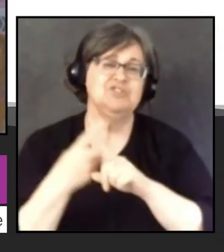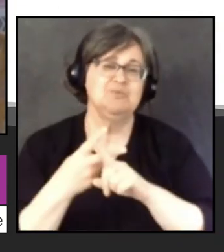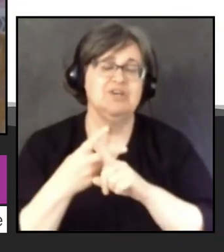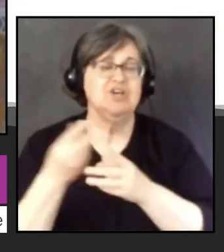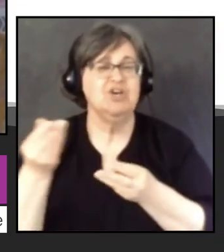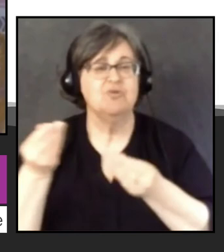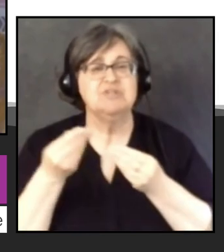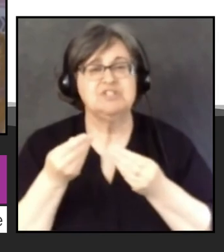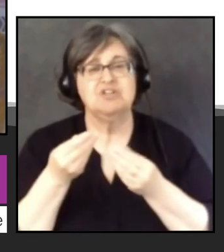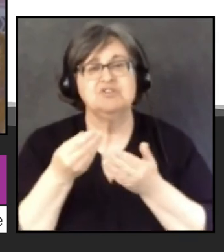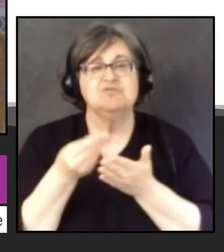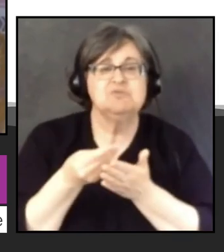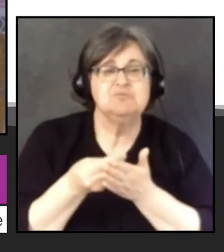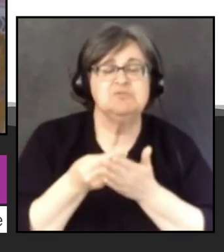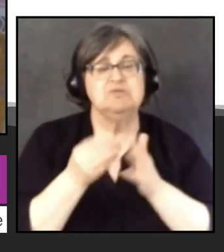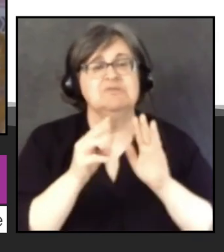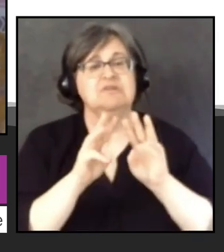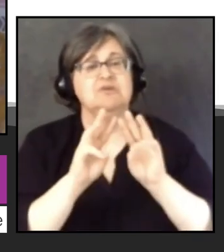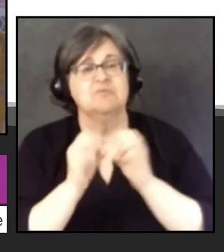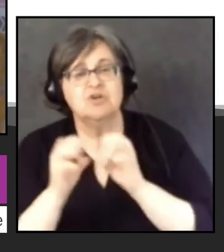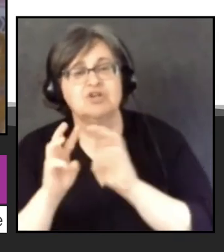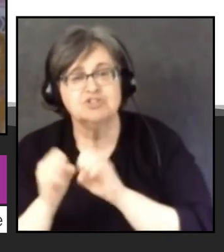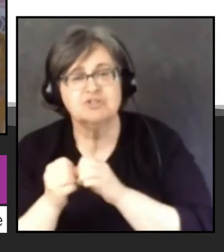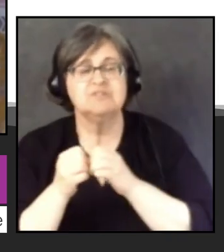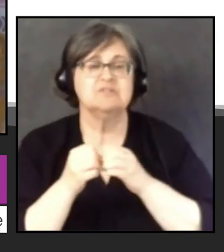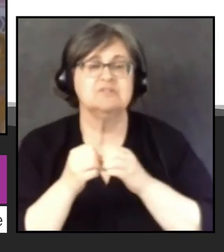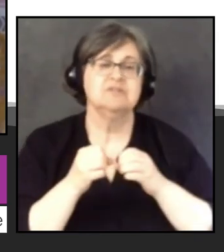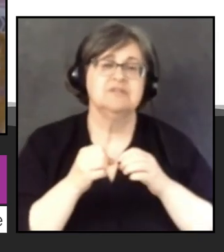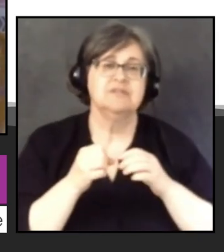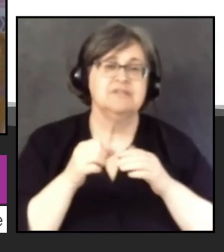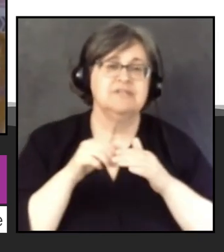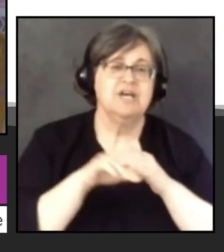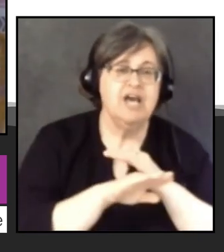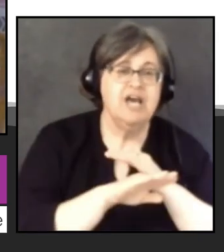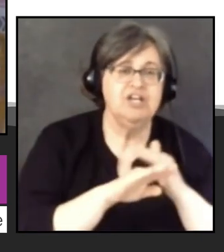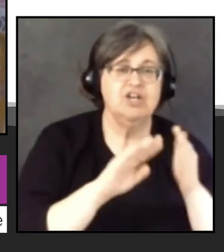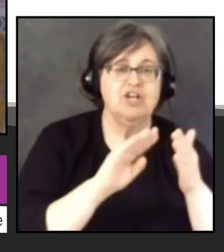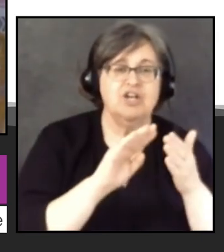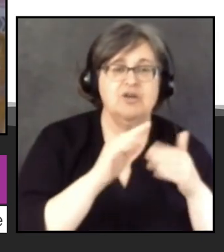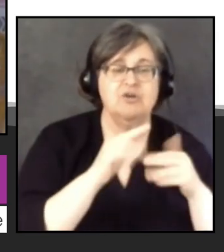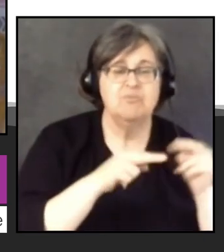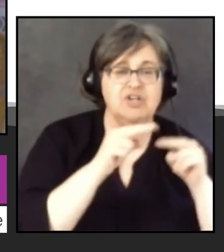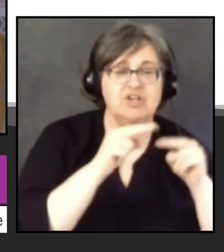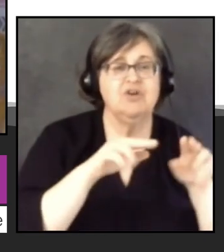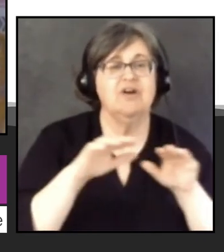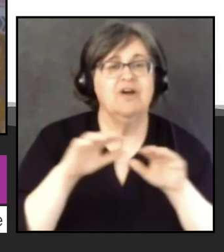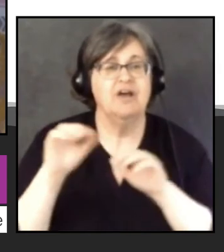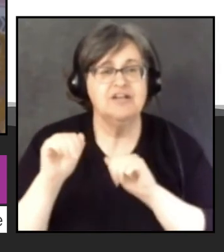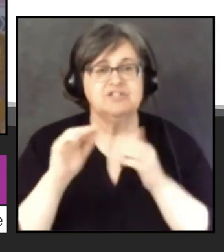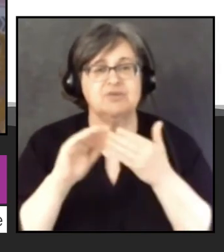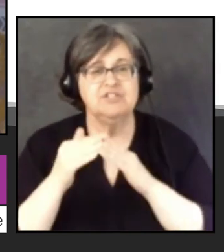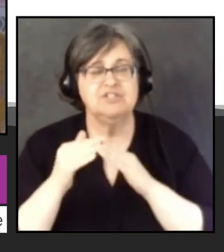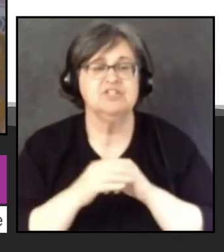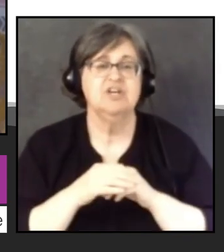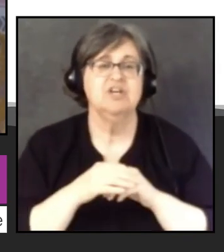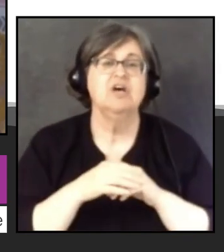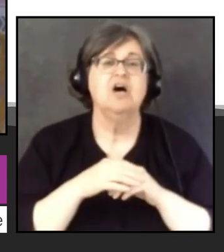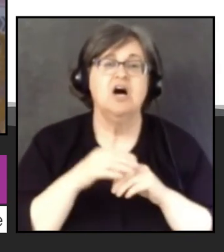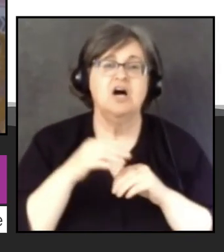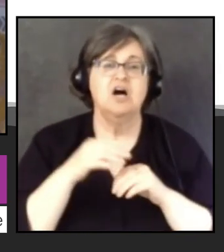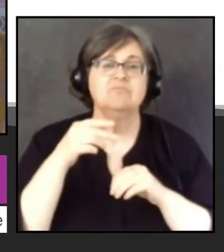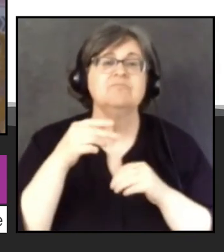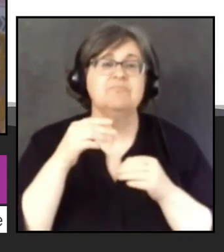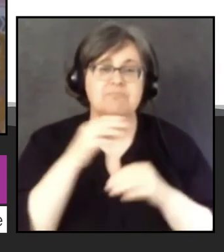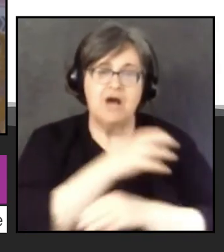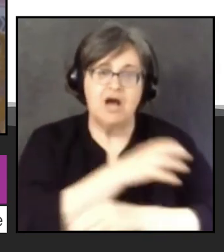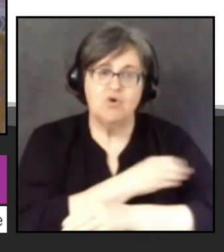with resources and workshops, entering building, exiting community, centering POC, power and privileges.